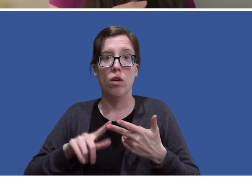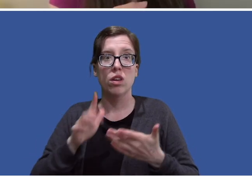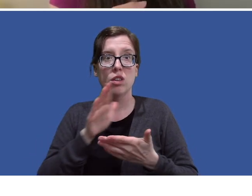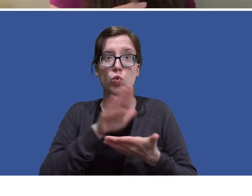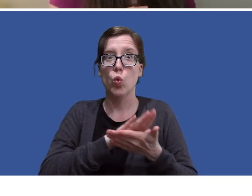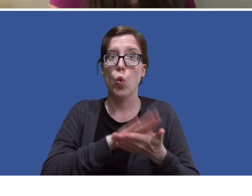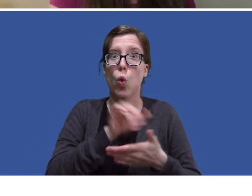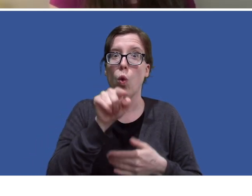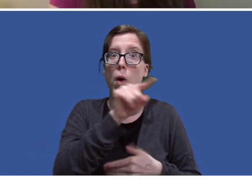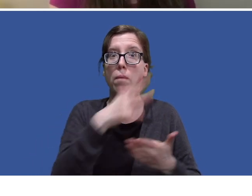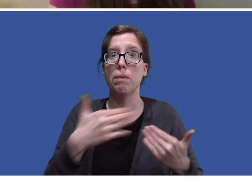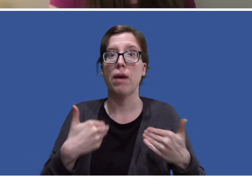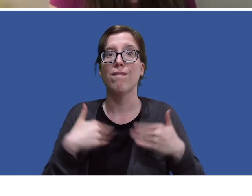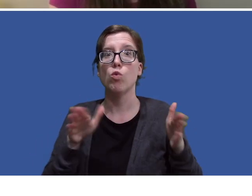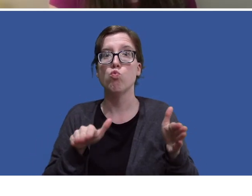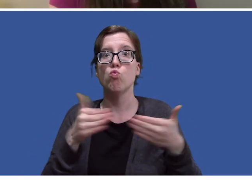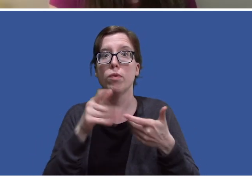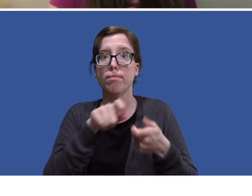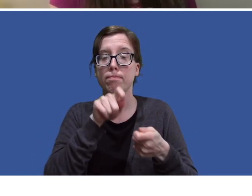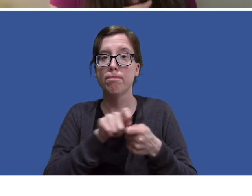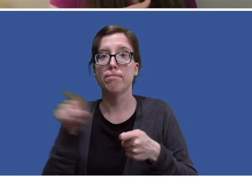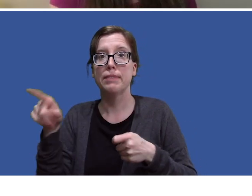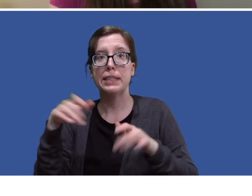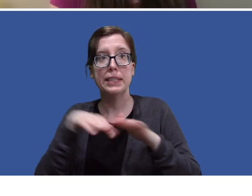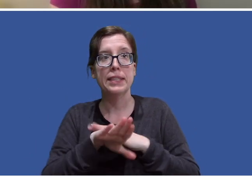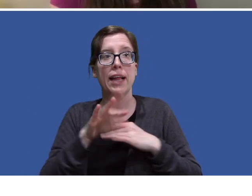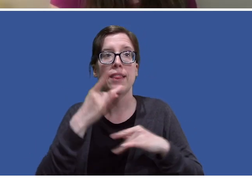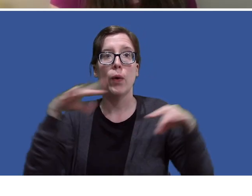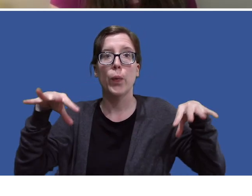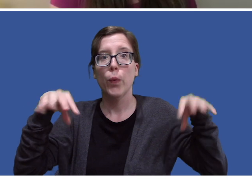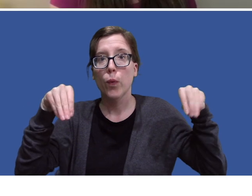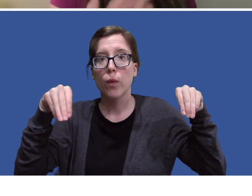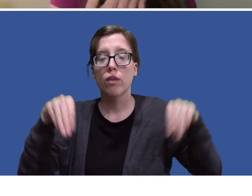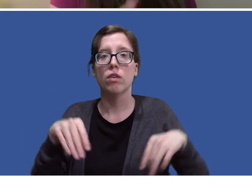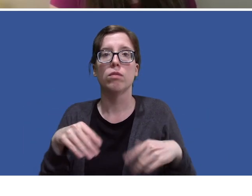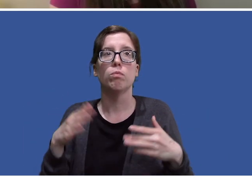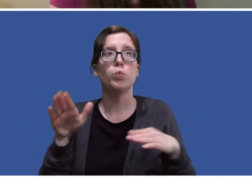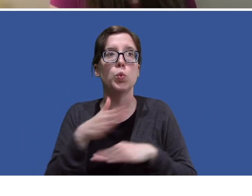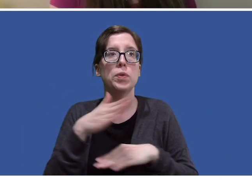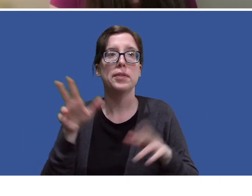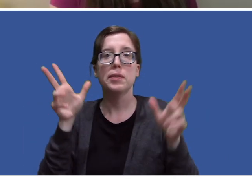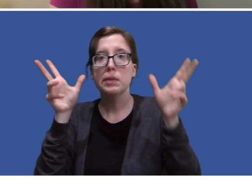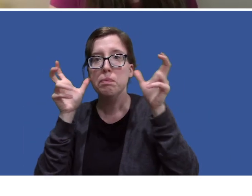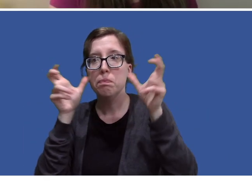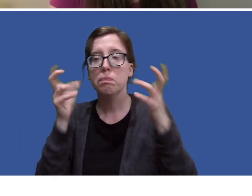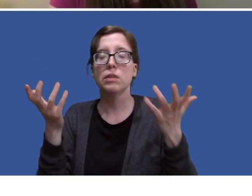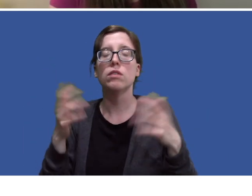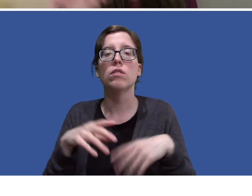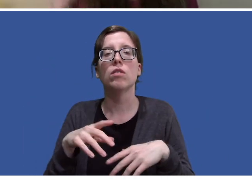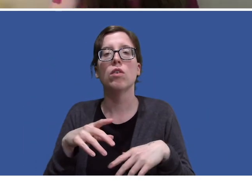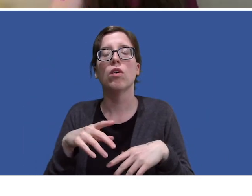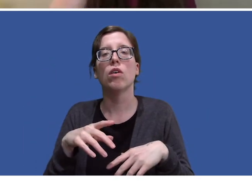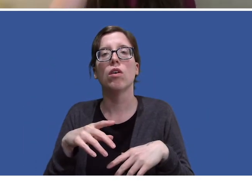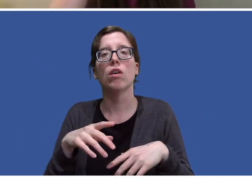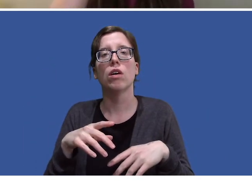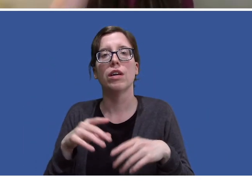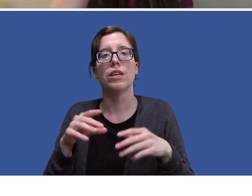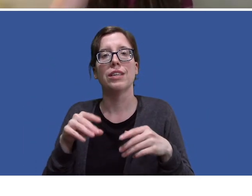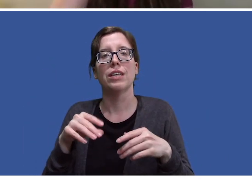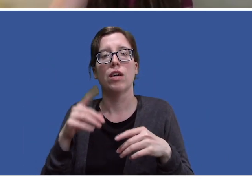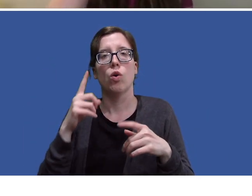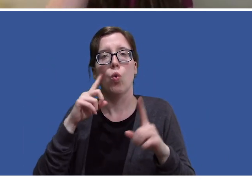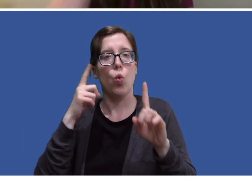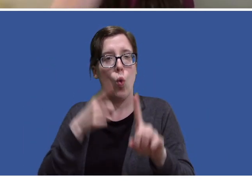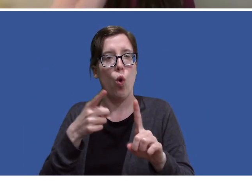They could play some music. Just kind of try to reset their sensory system.